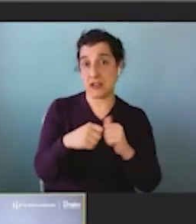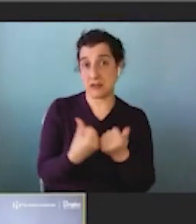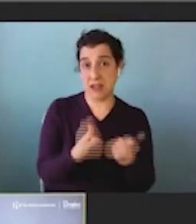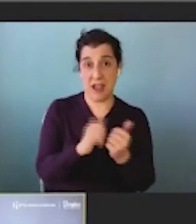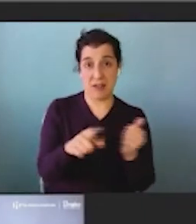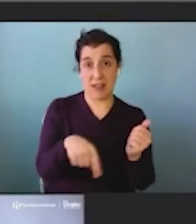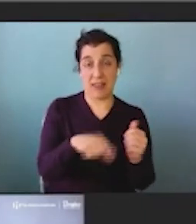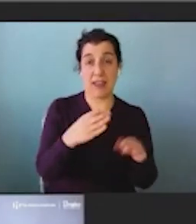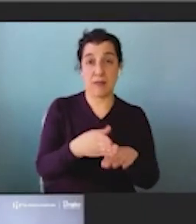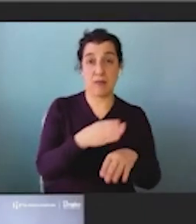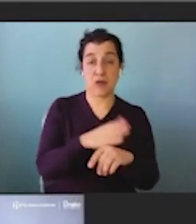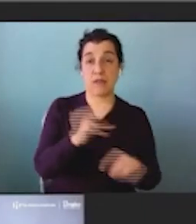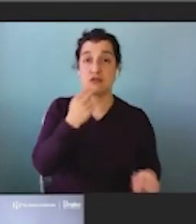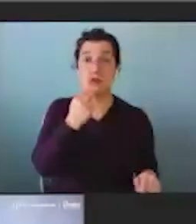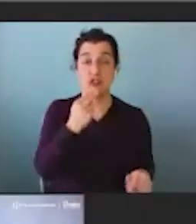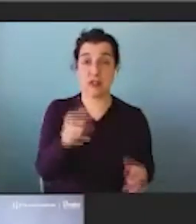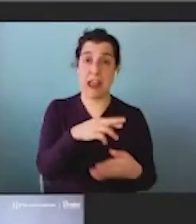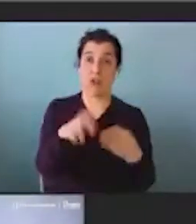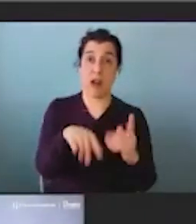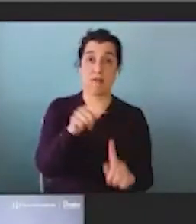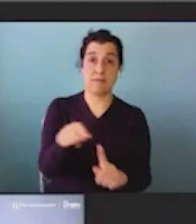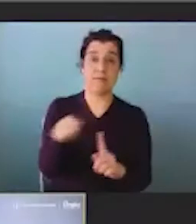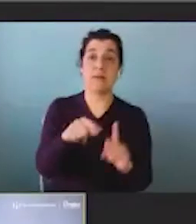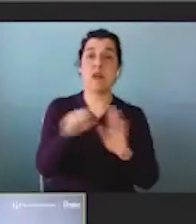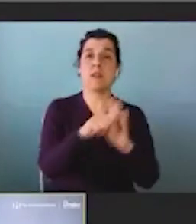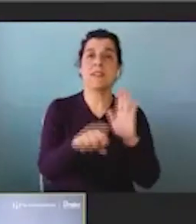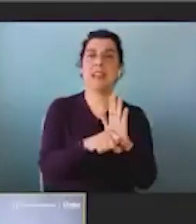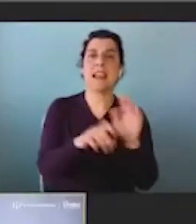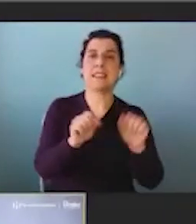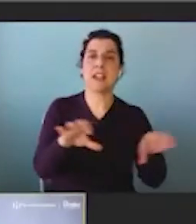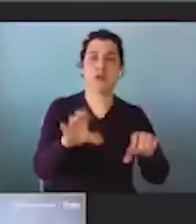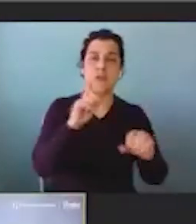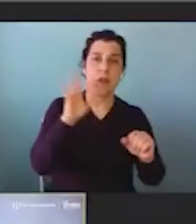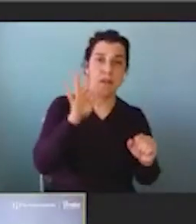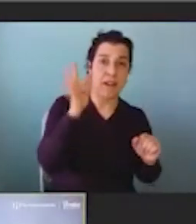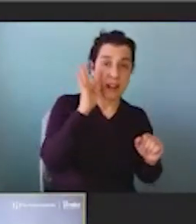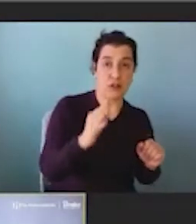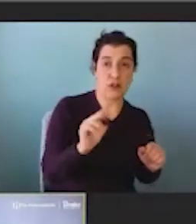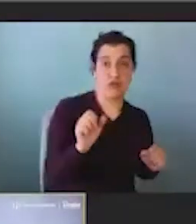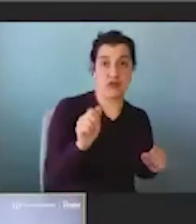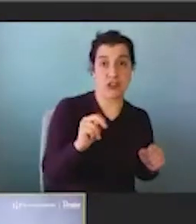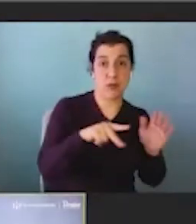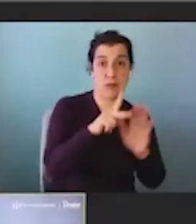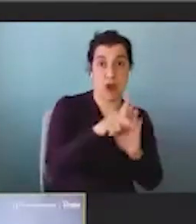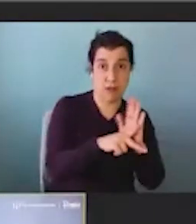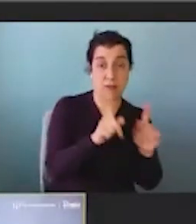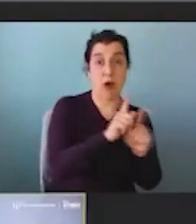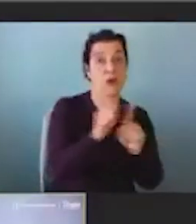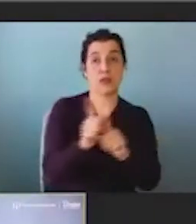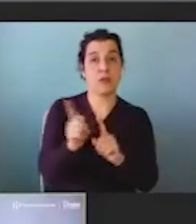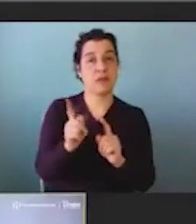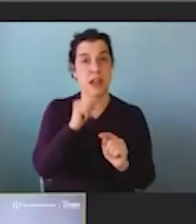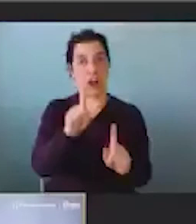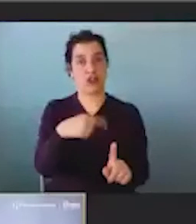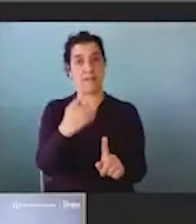outcomes? Please address what states can do to improve upon federal nutrition programs, but also what can be done outside of federal nutrition